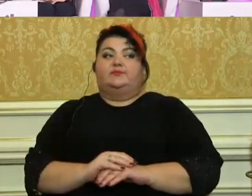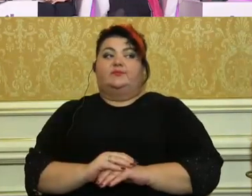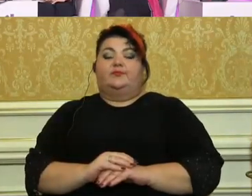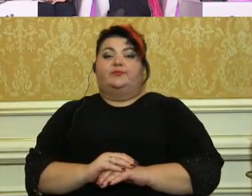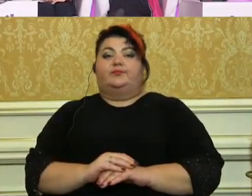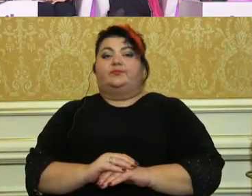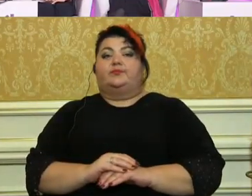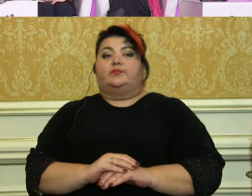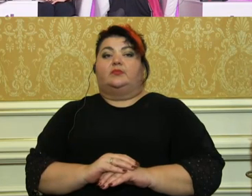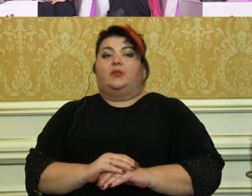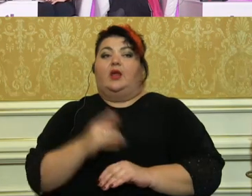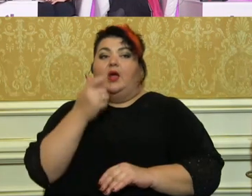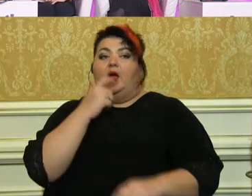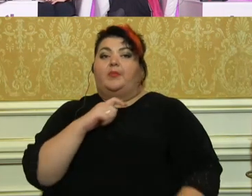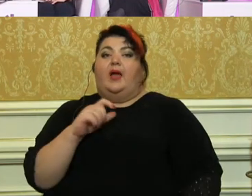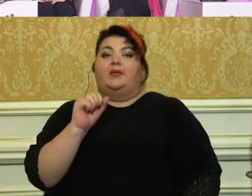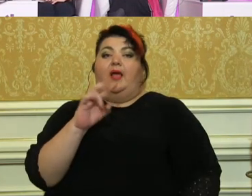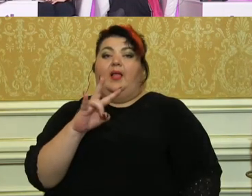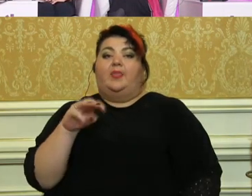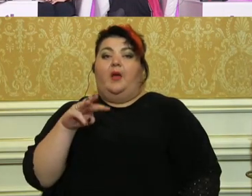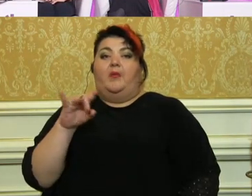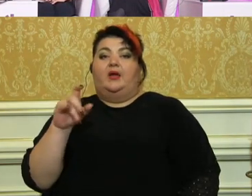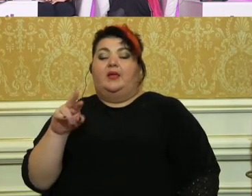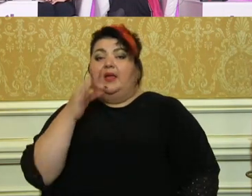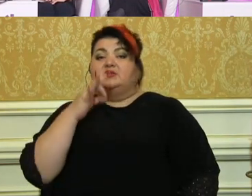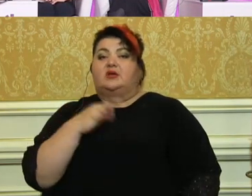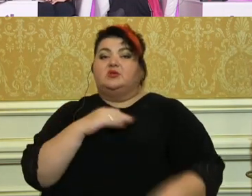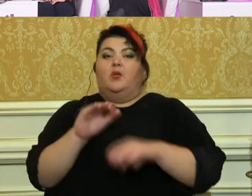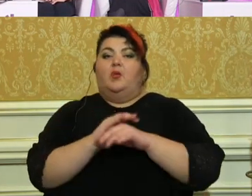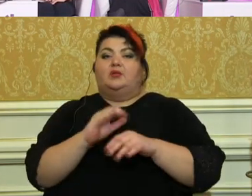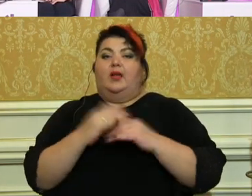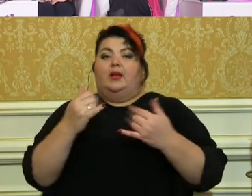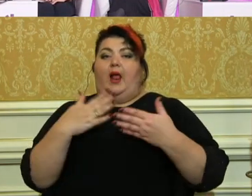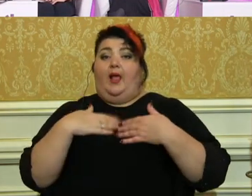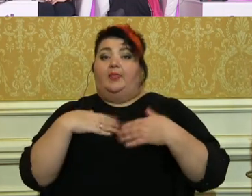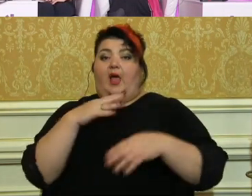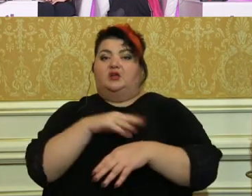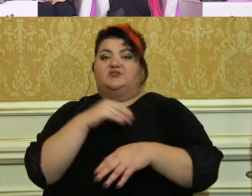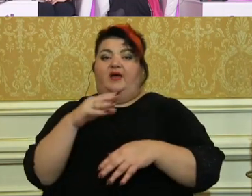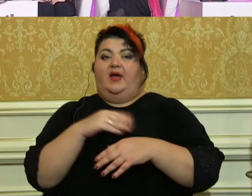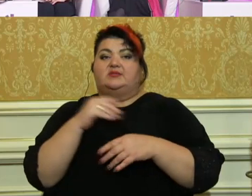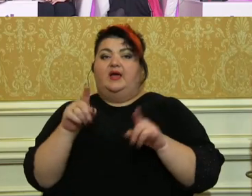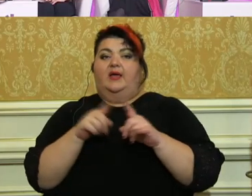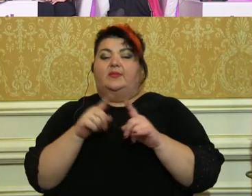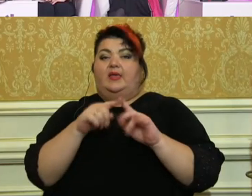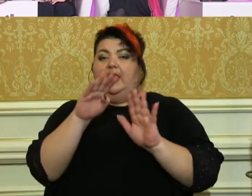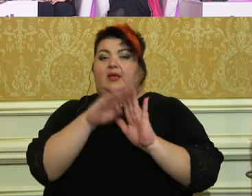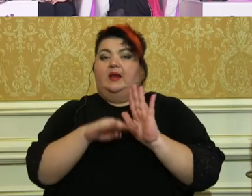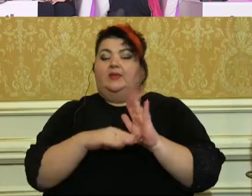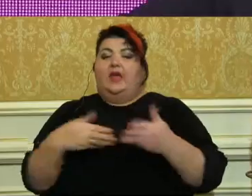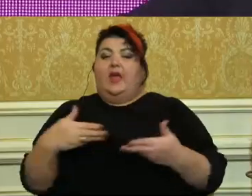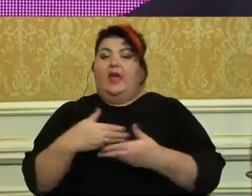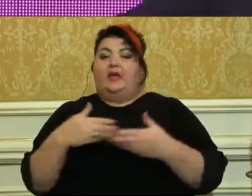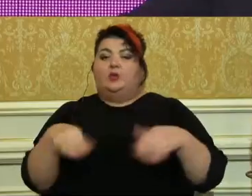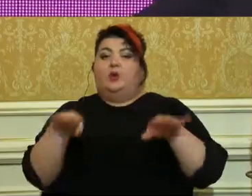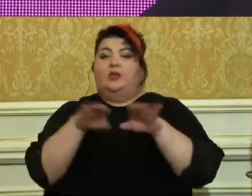of EU in this list. So well, Ms. Anna Maria Gratz, so for us, Sweden is the criteria